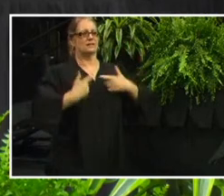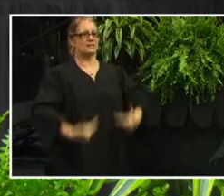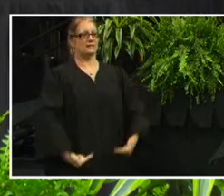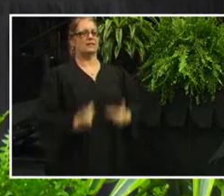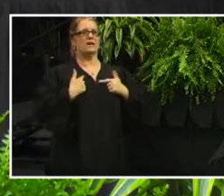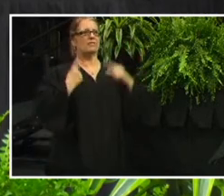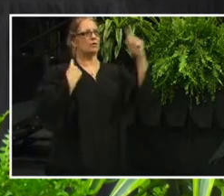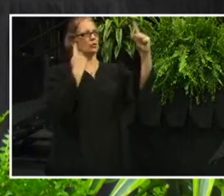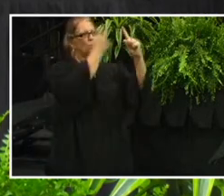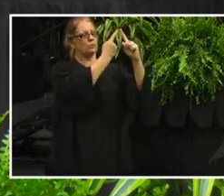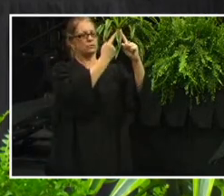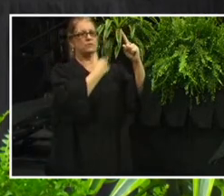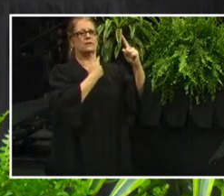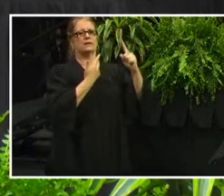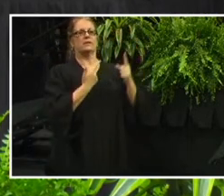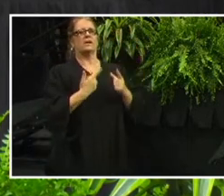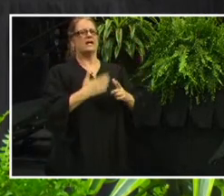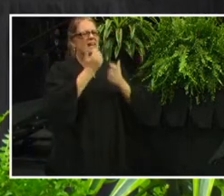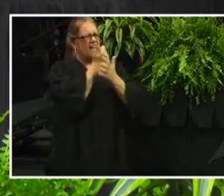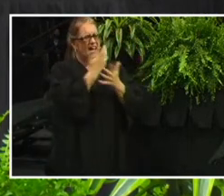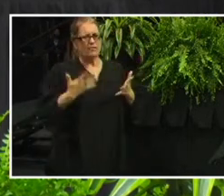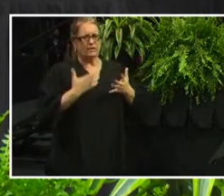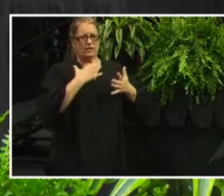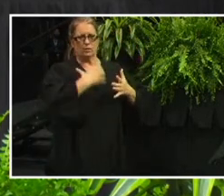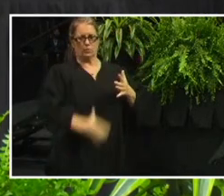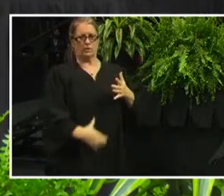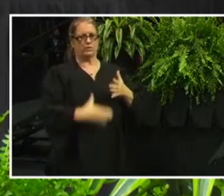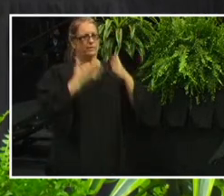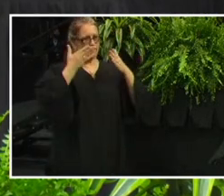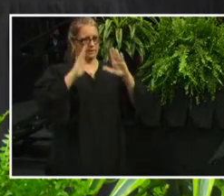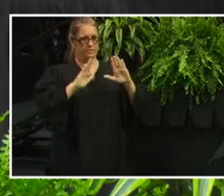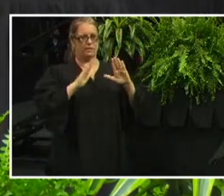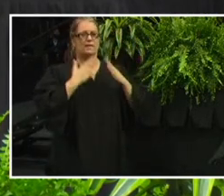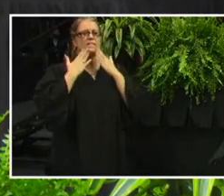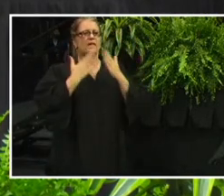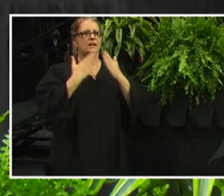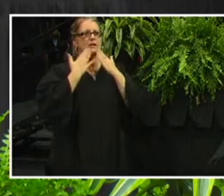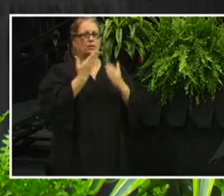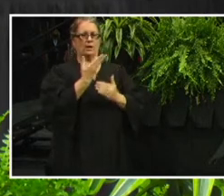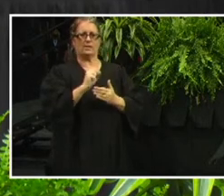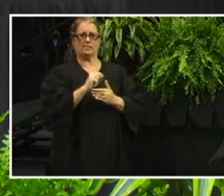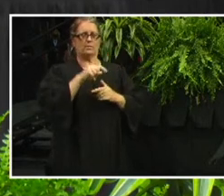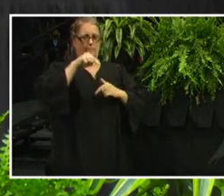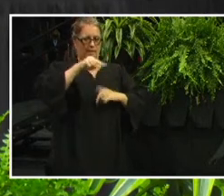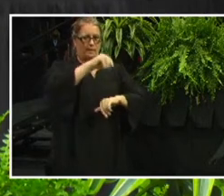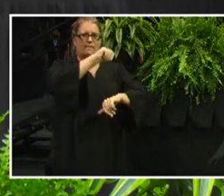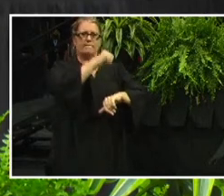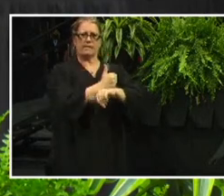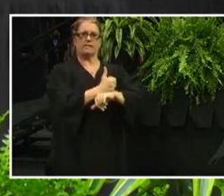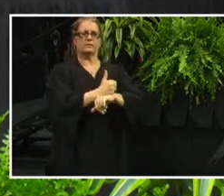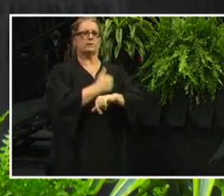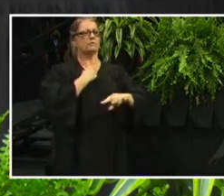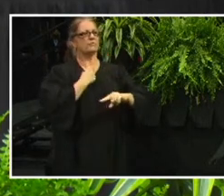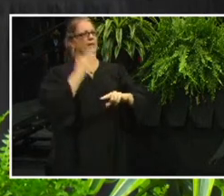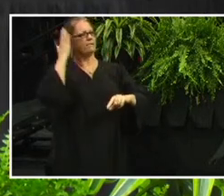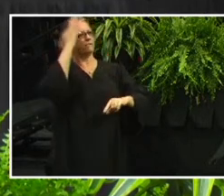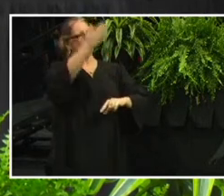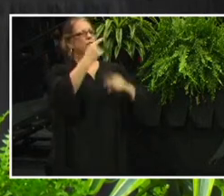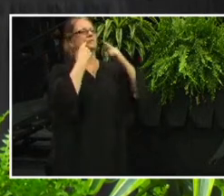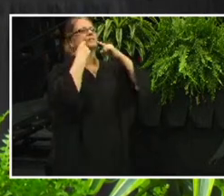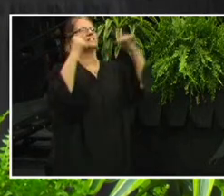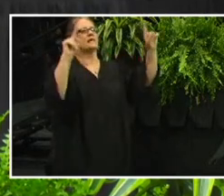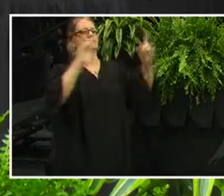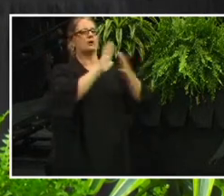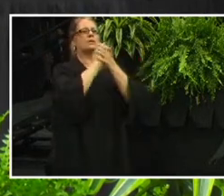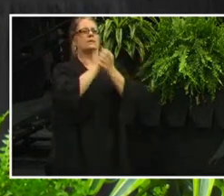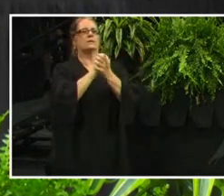goals, endeavors, and everything you wish to accomplish. Thank you, New Hampstead High School, for being the foundation for my future success. Congratulations